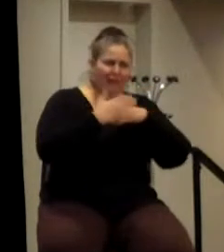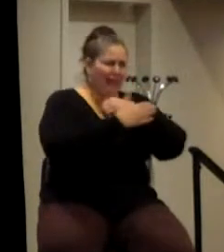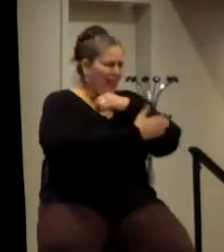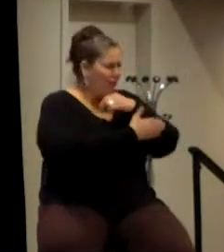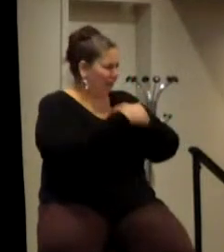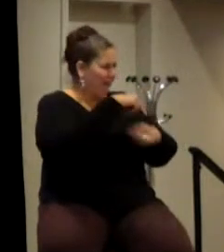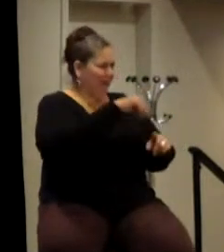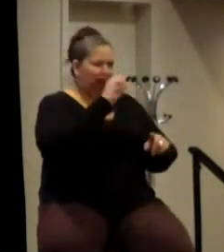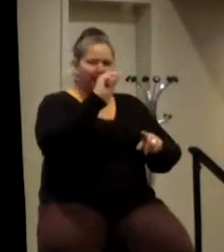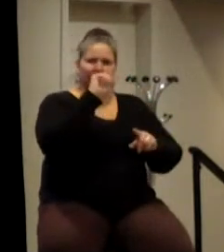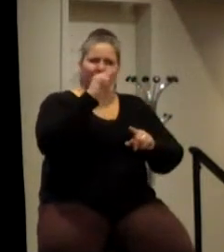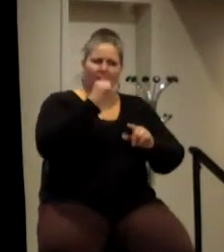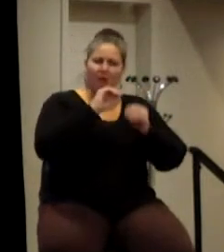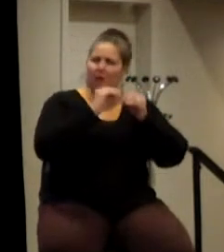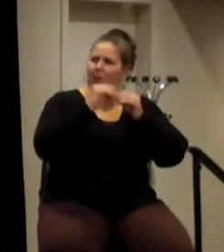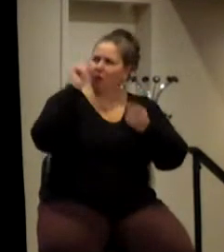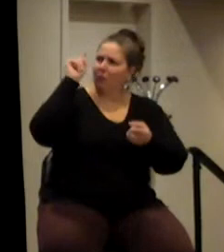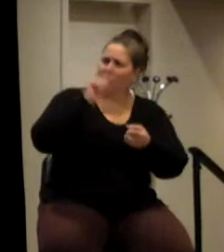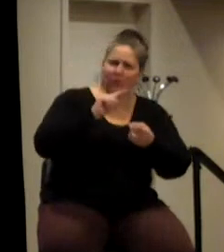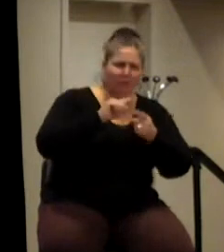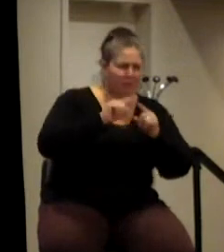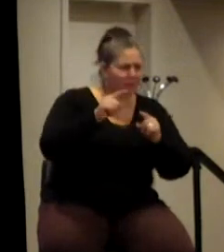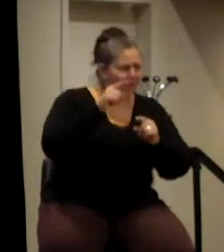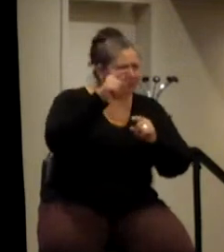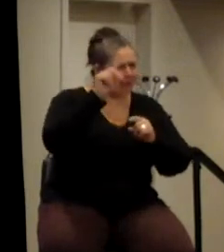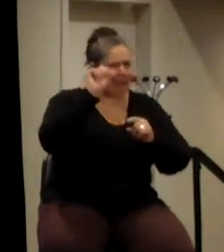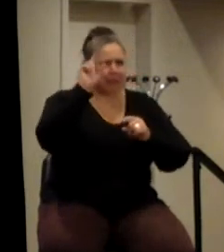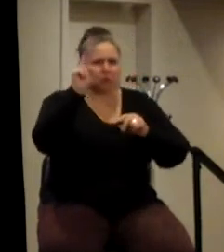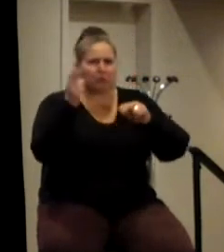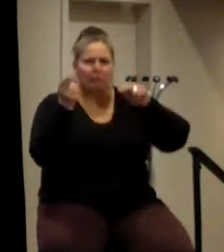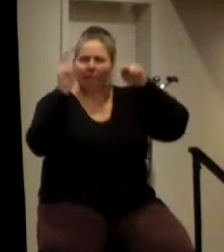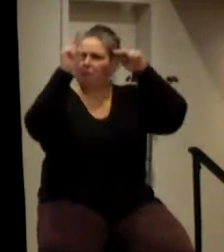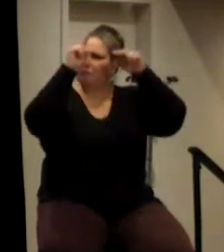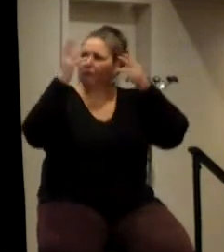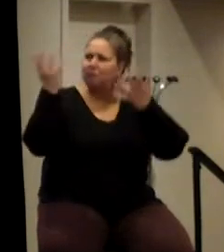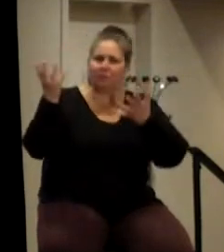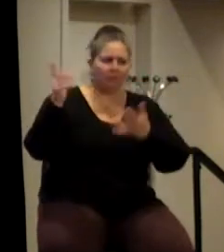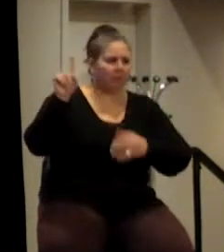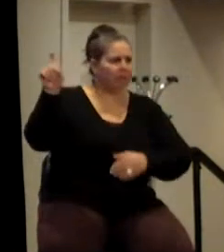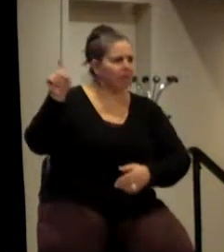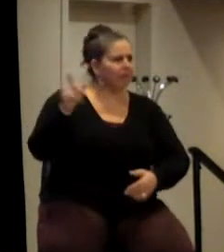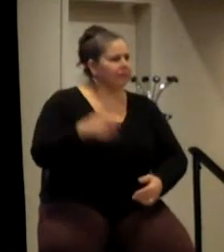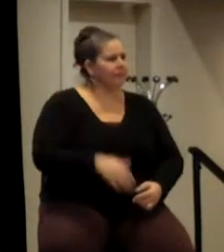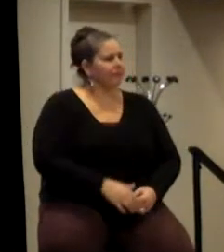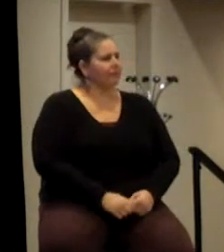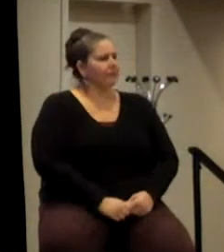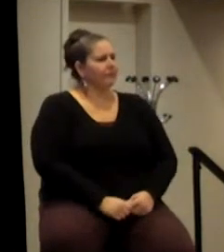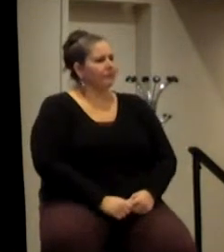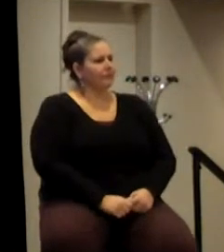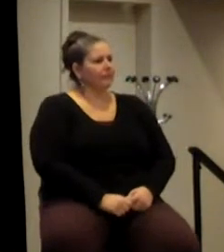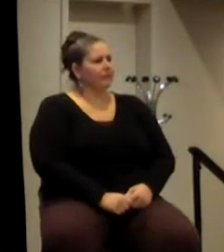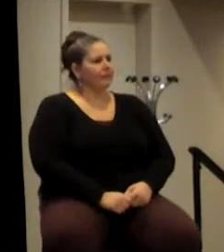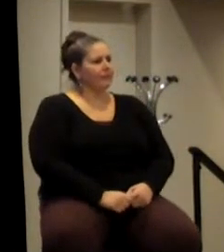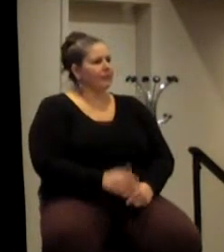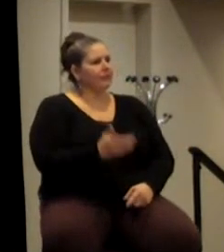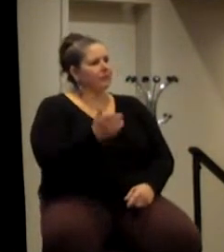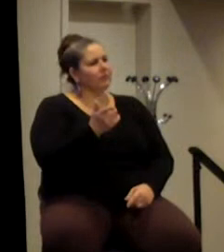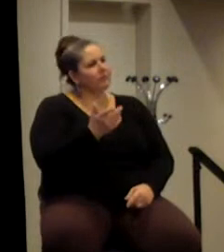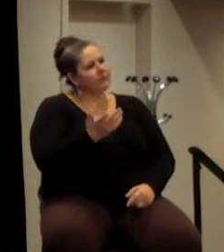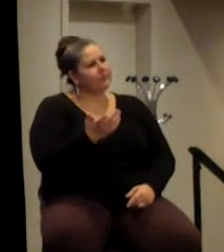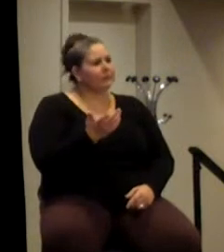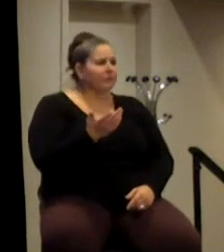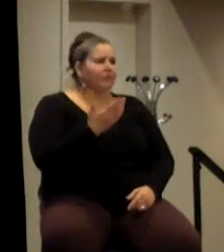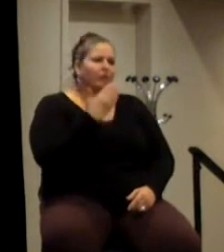so it's actually kind of a good sign in a way that we're taking a bump of